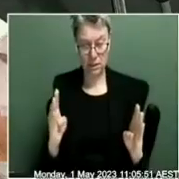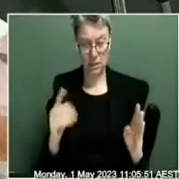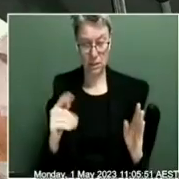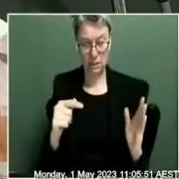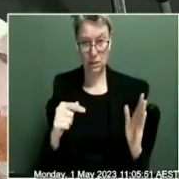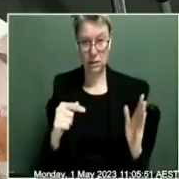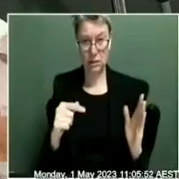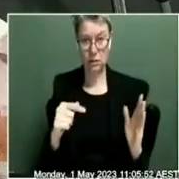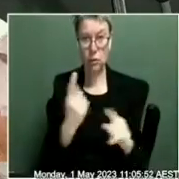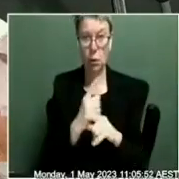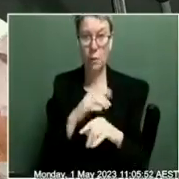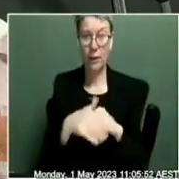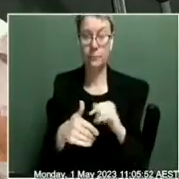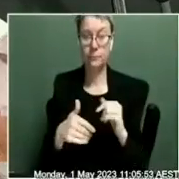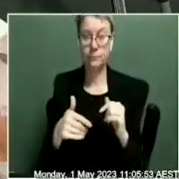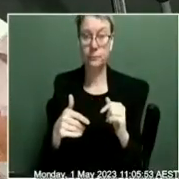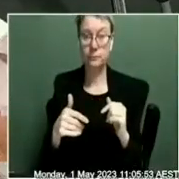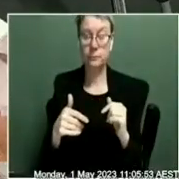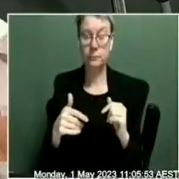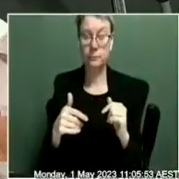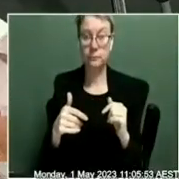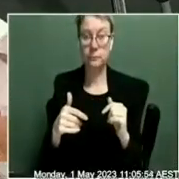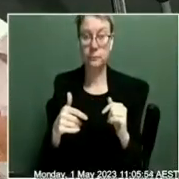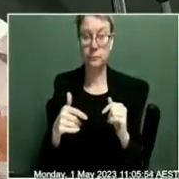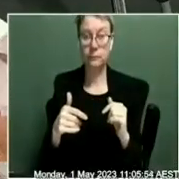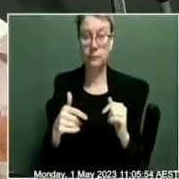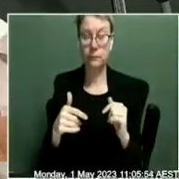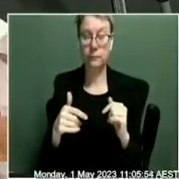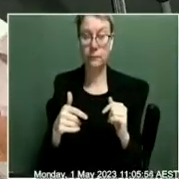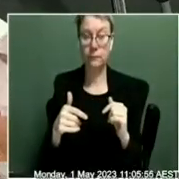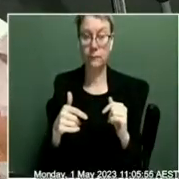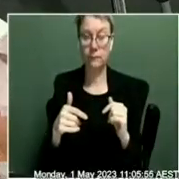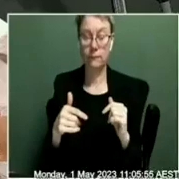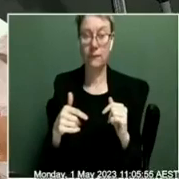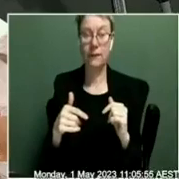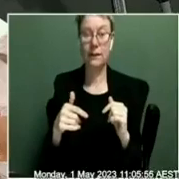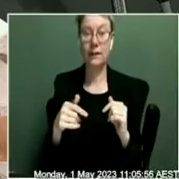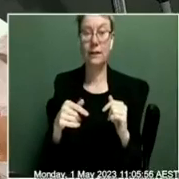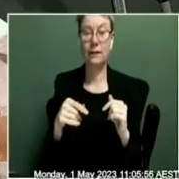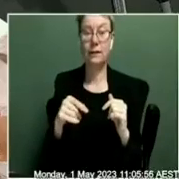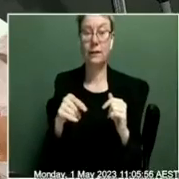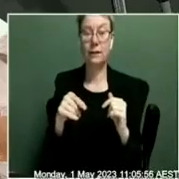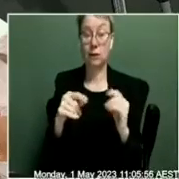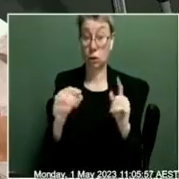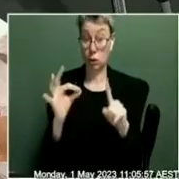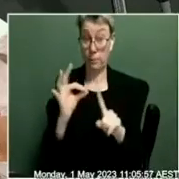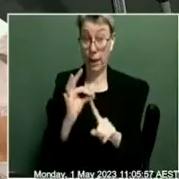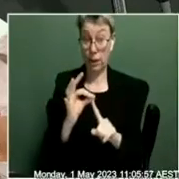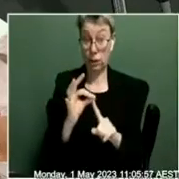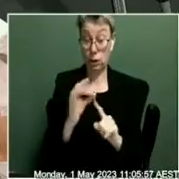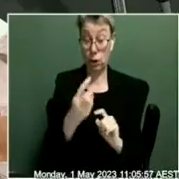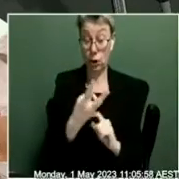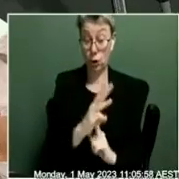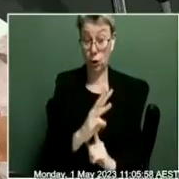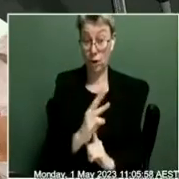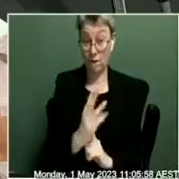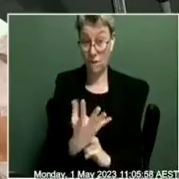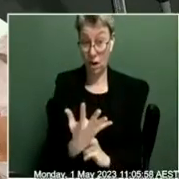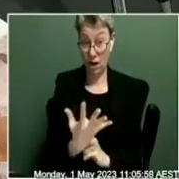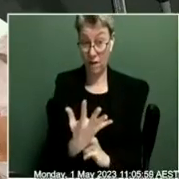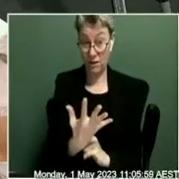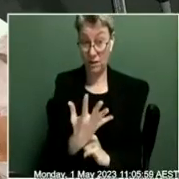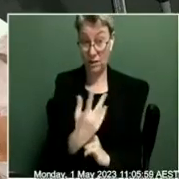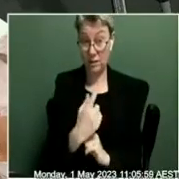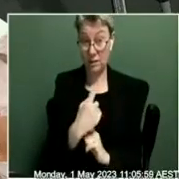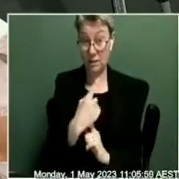page 35, and it says that you will have a detailed evaluation approach with key Aboriginal research, evaluation